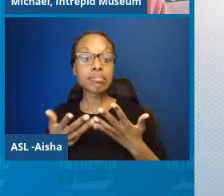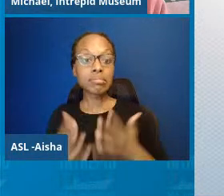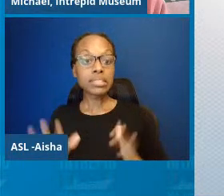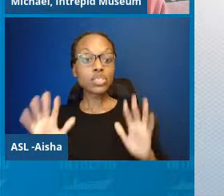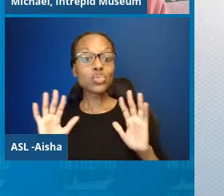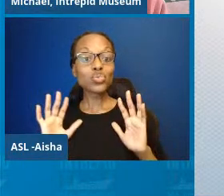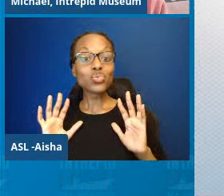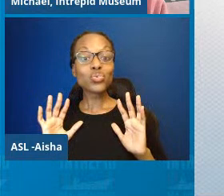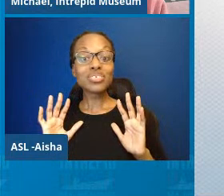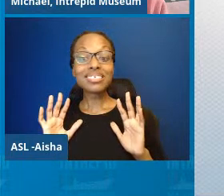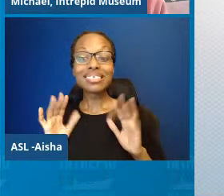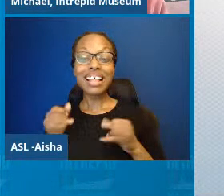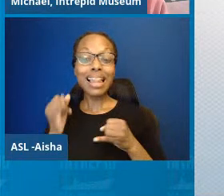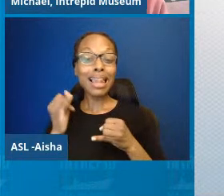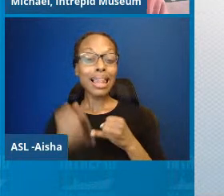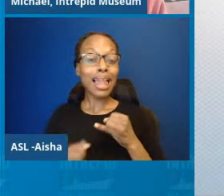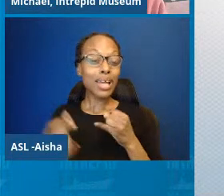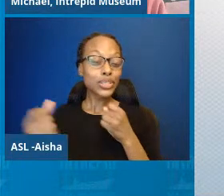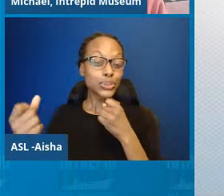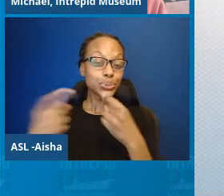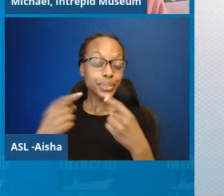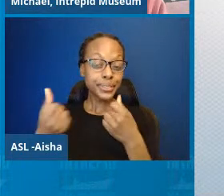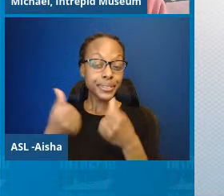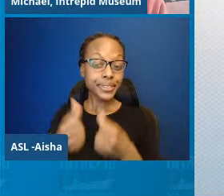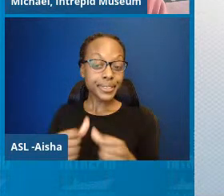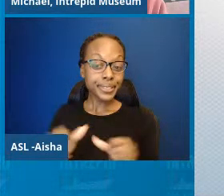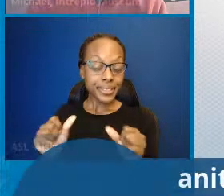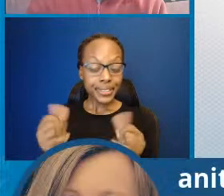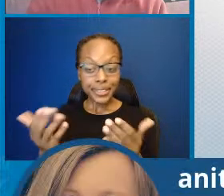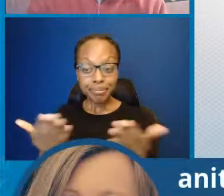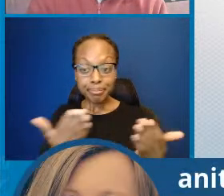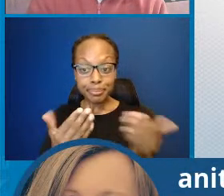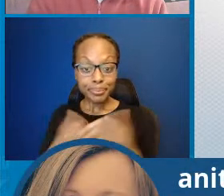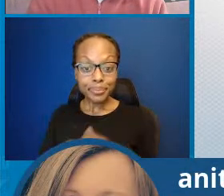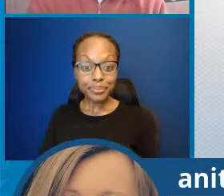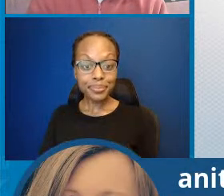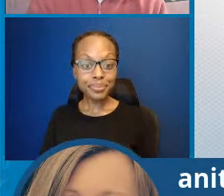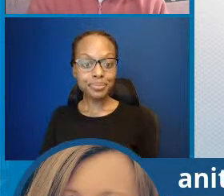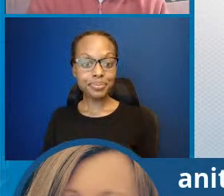answer any last questions that you might have for me today.